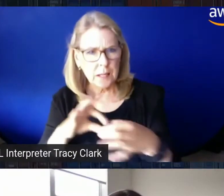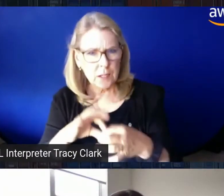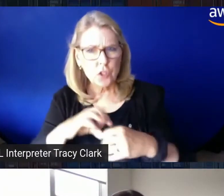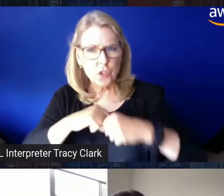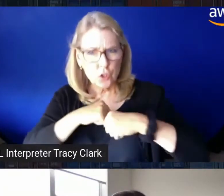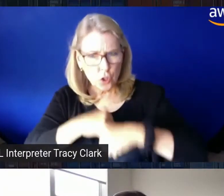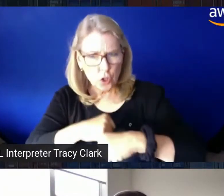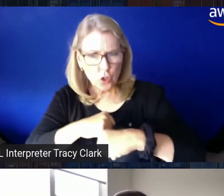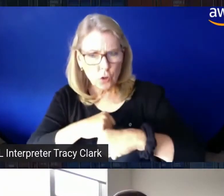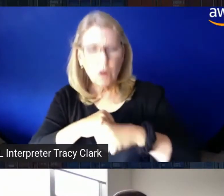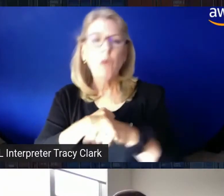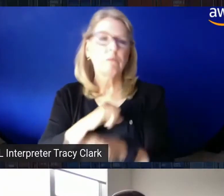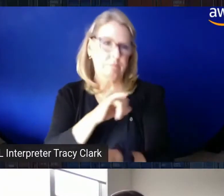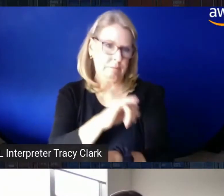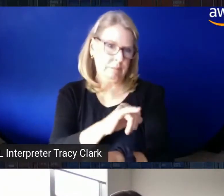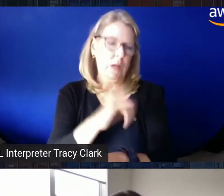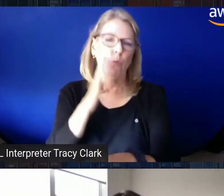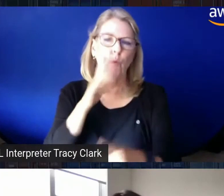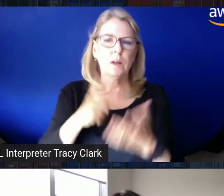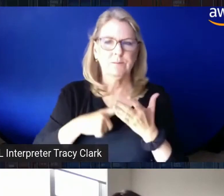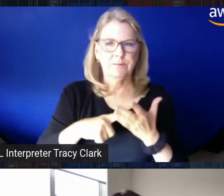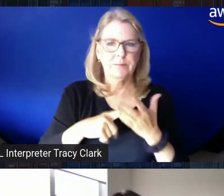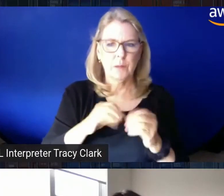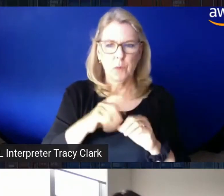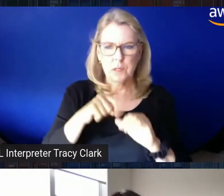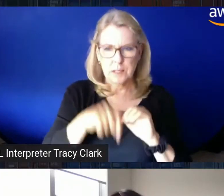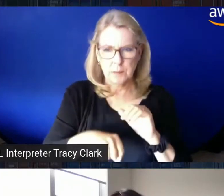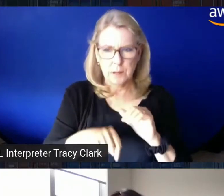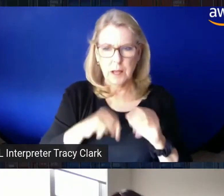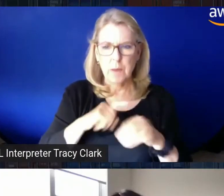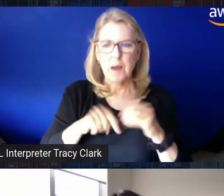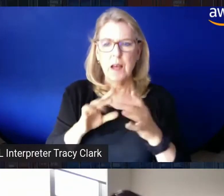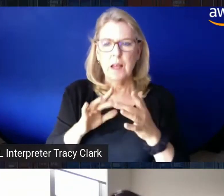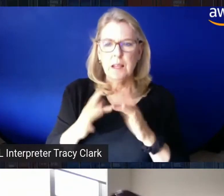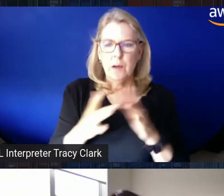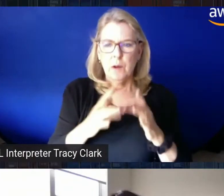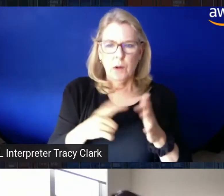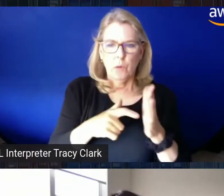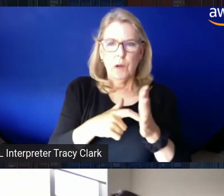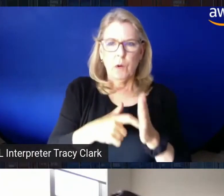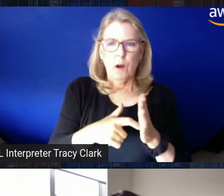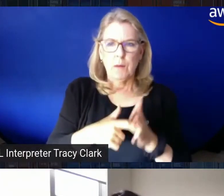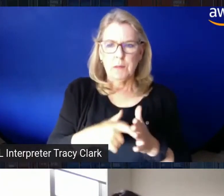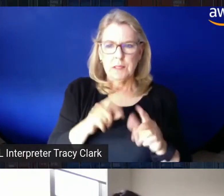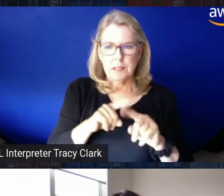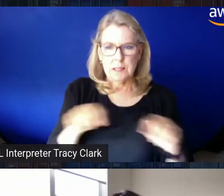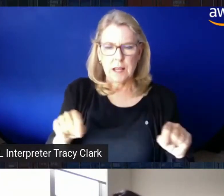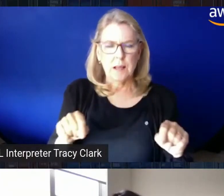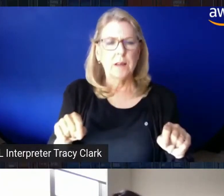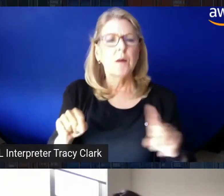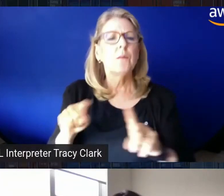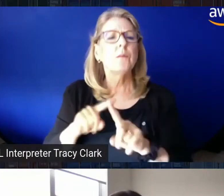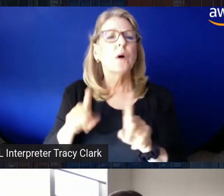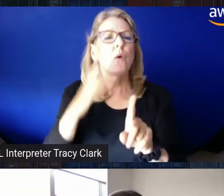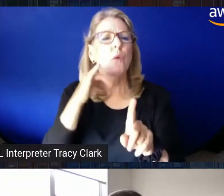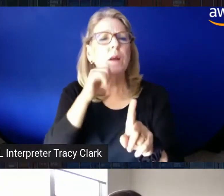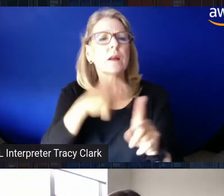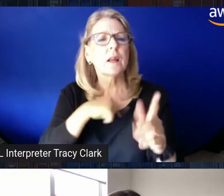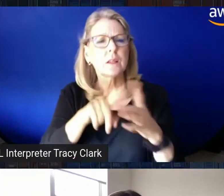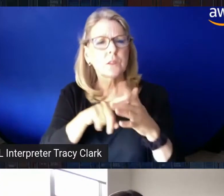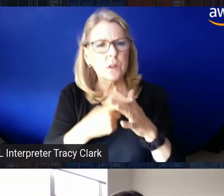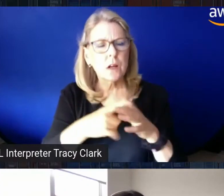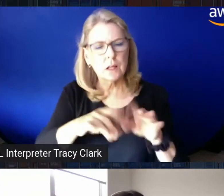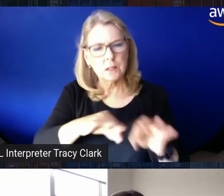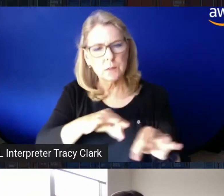deeper into, let's say, network requirements and all of that. But why don't I start with explaining how the connector works with